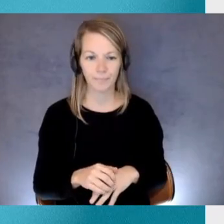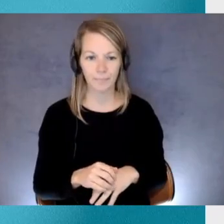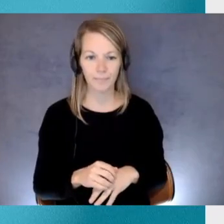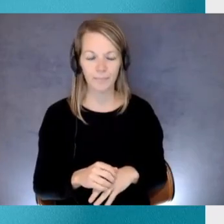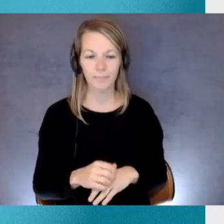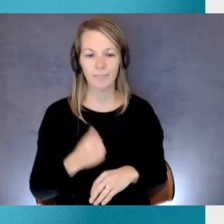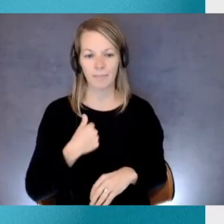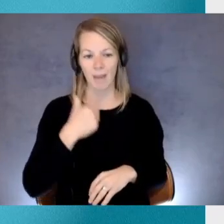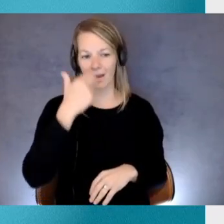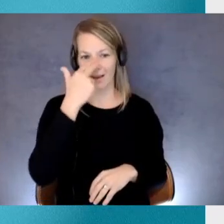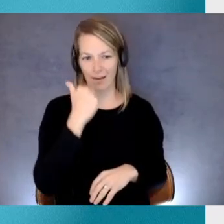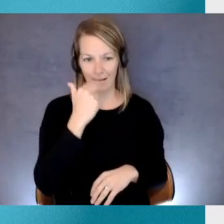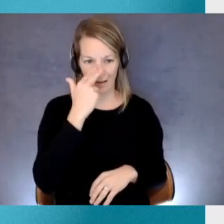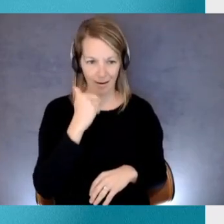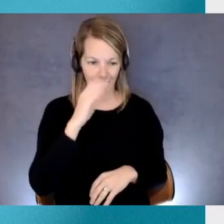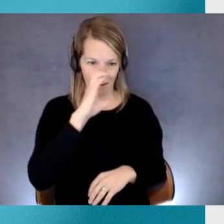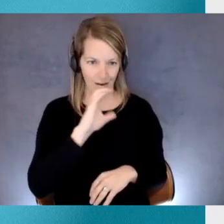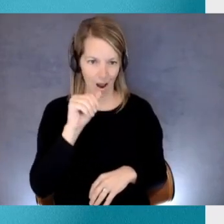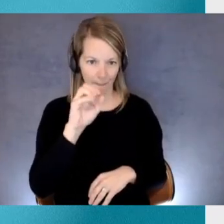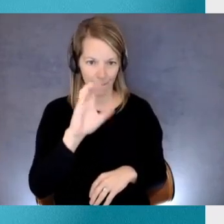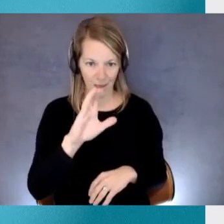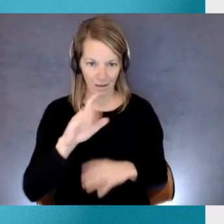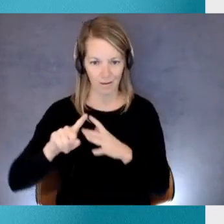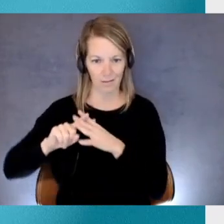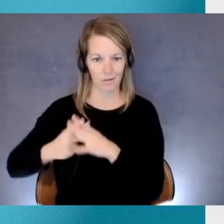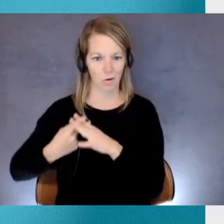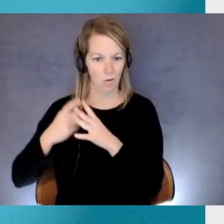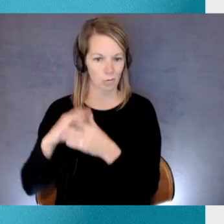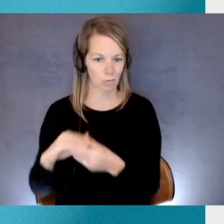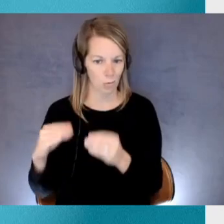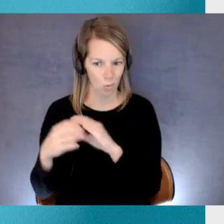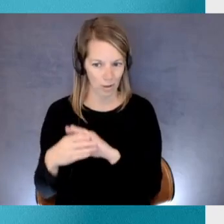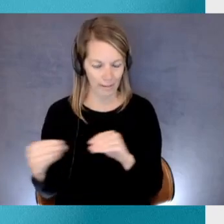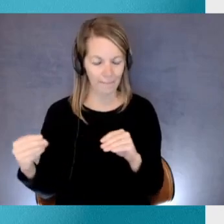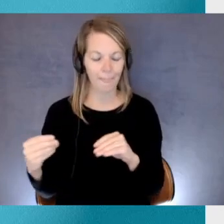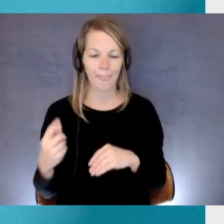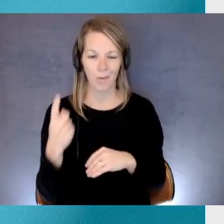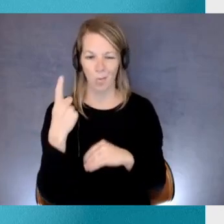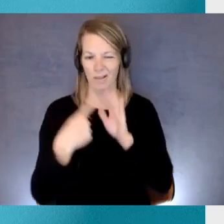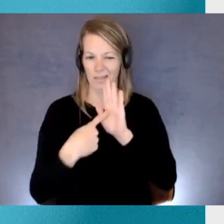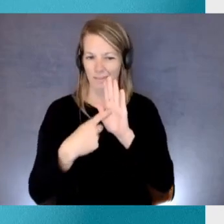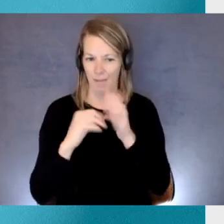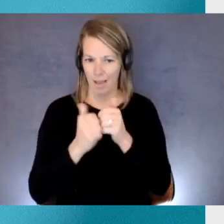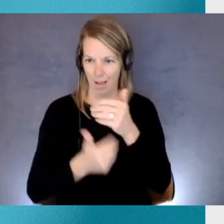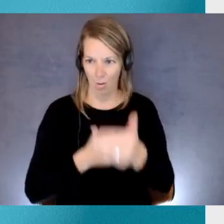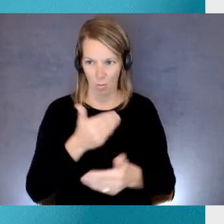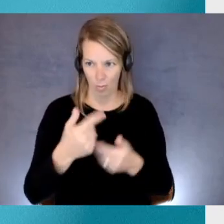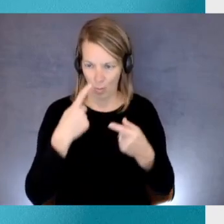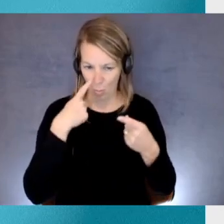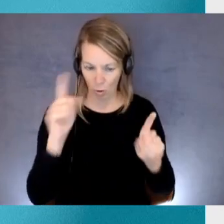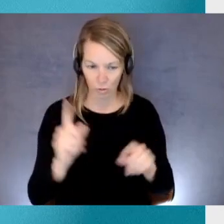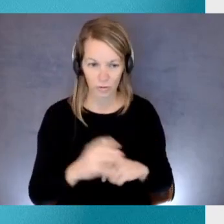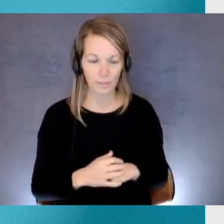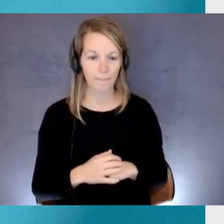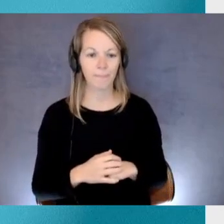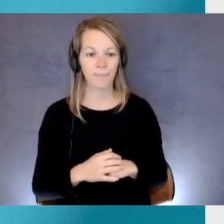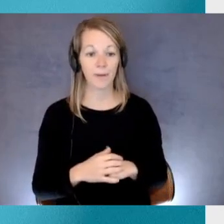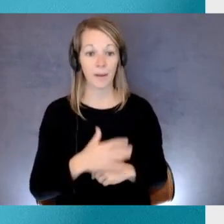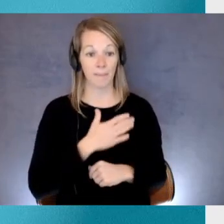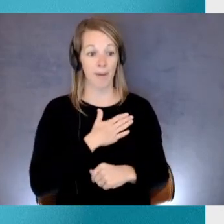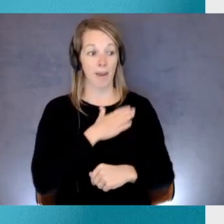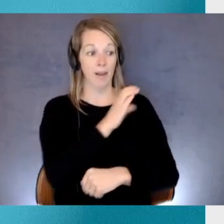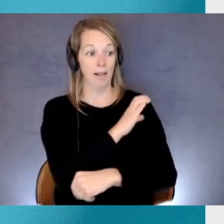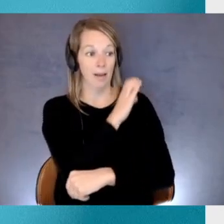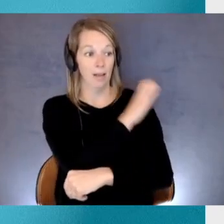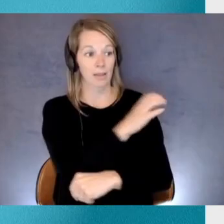origin story because I think it demonstrates in some ways one example of how this can work. So my original clinical experience as a nurse